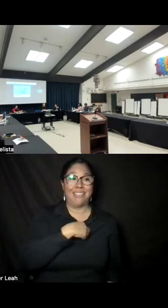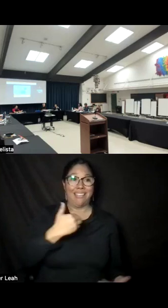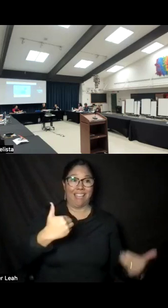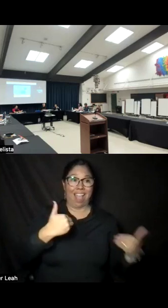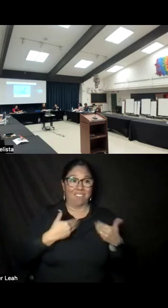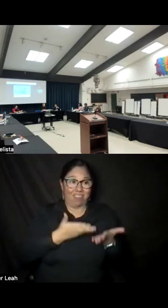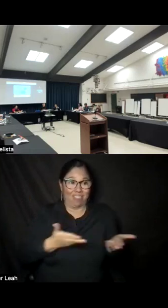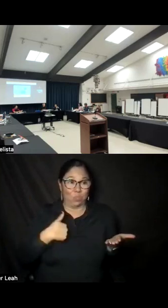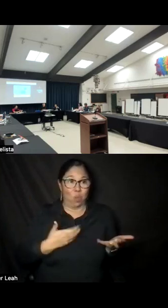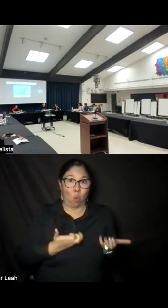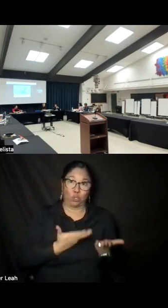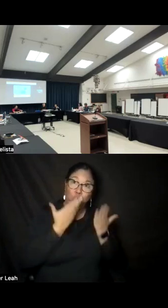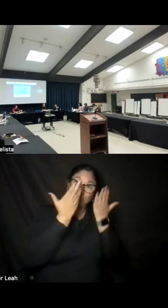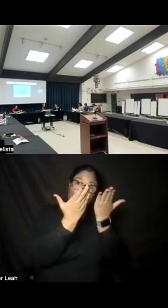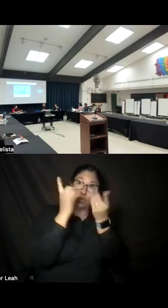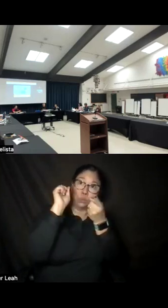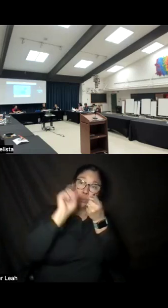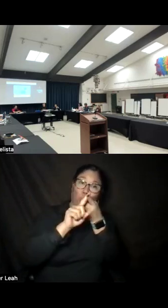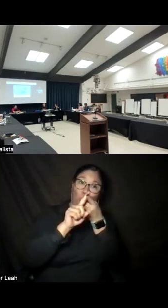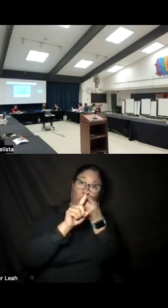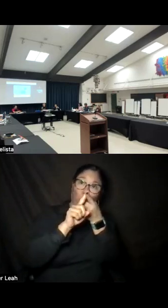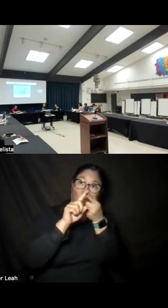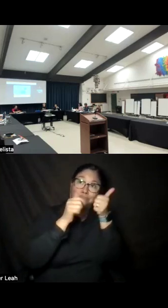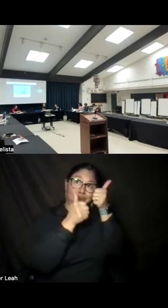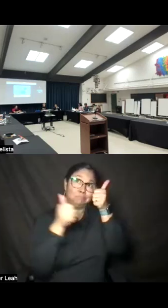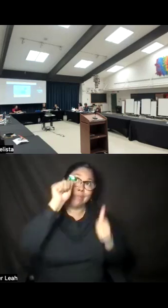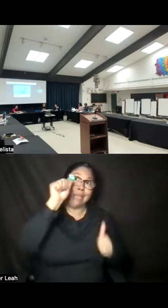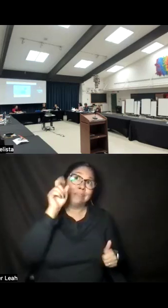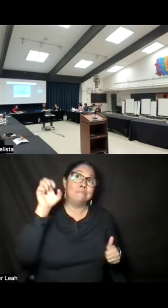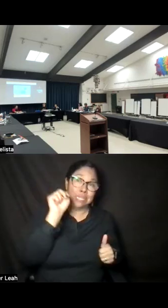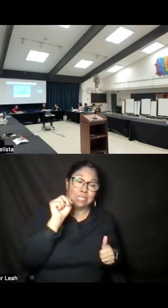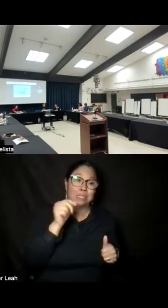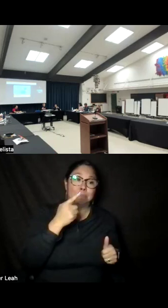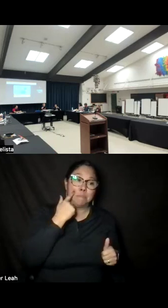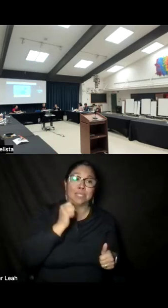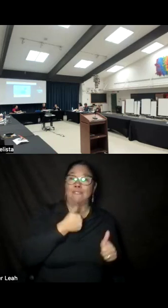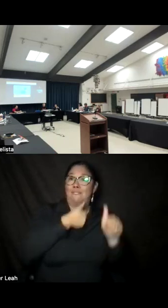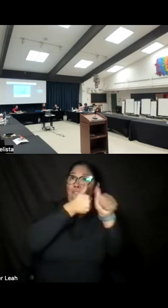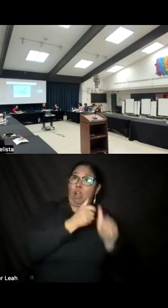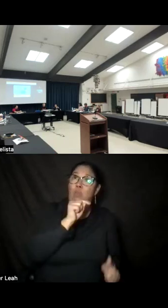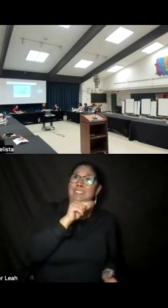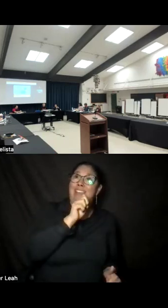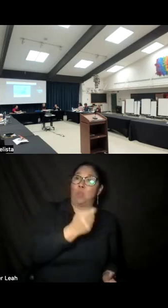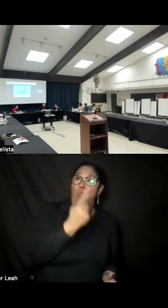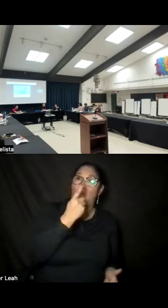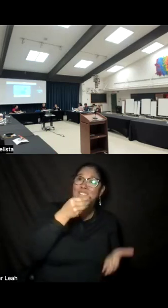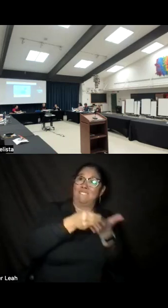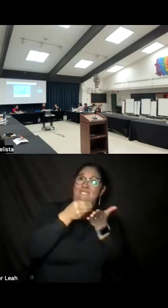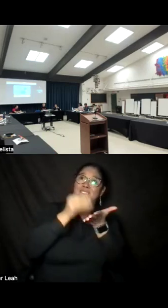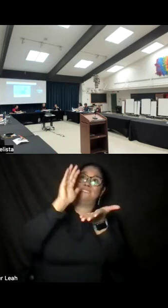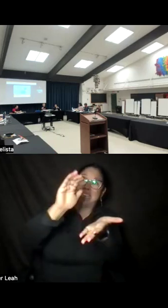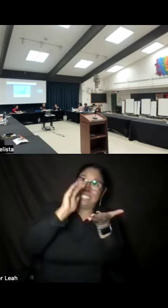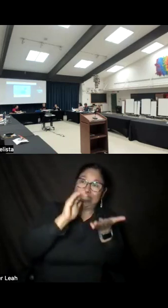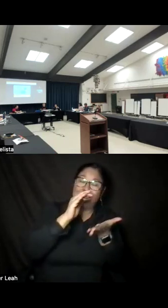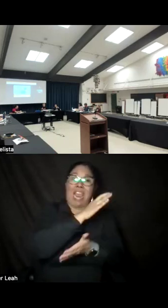want to bring to the administration based on the Title I funding, and